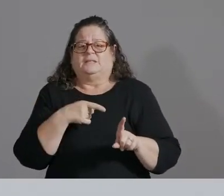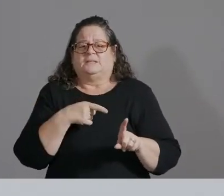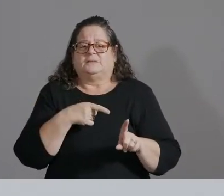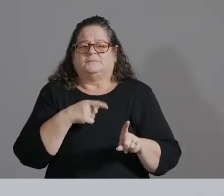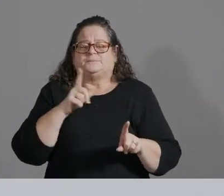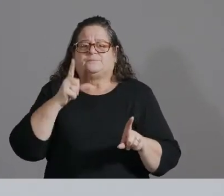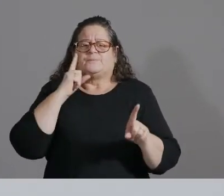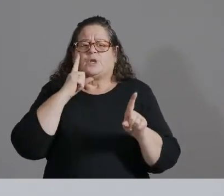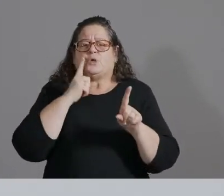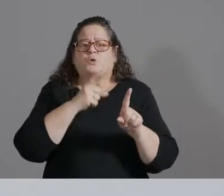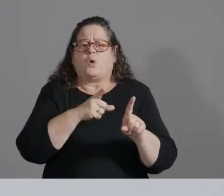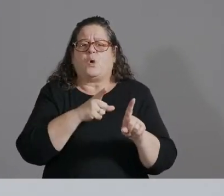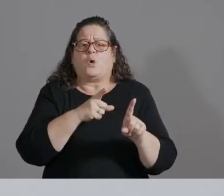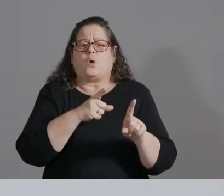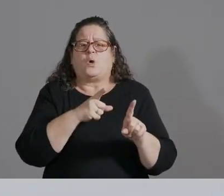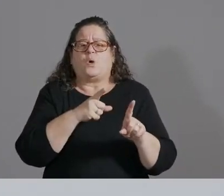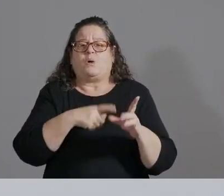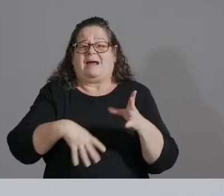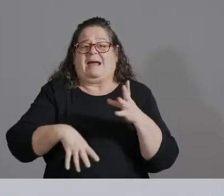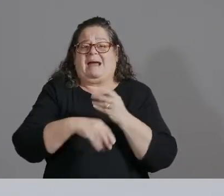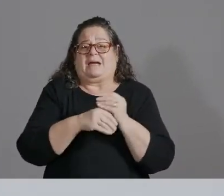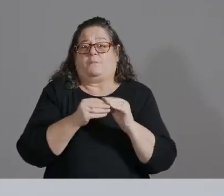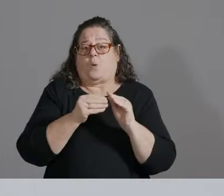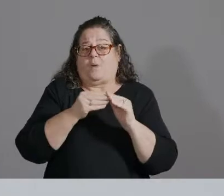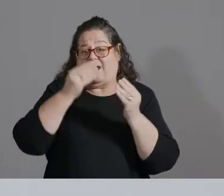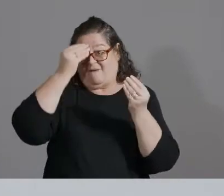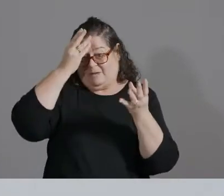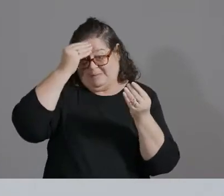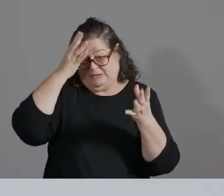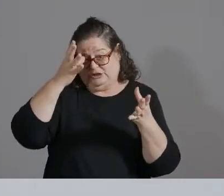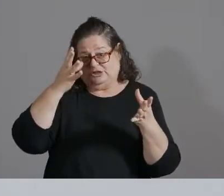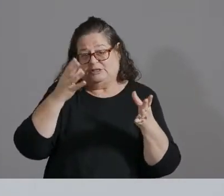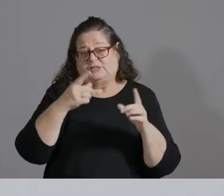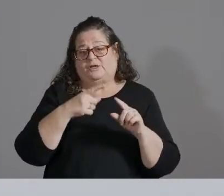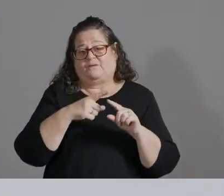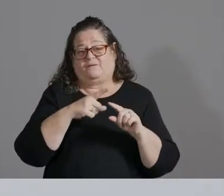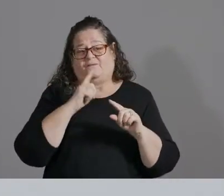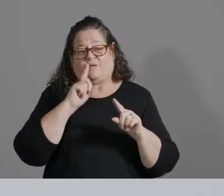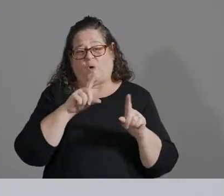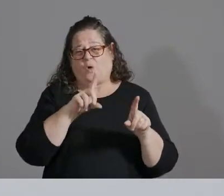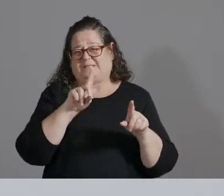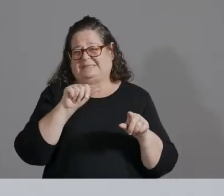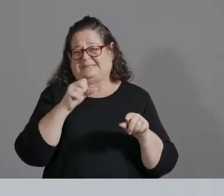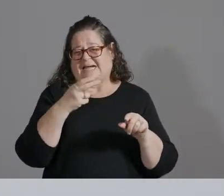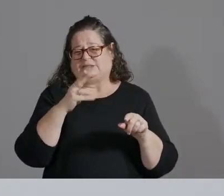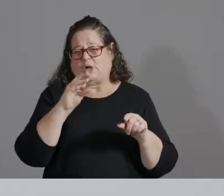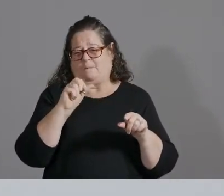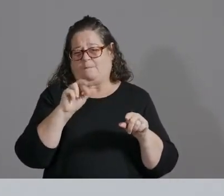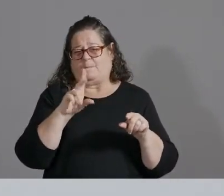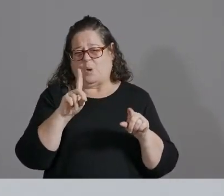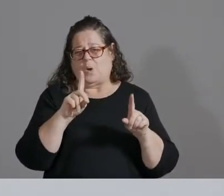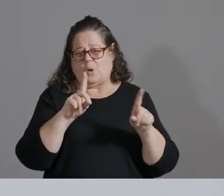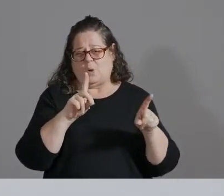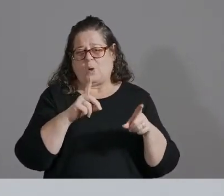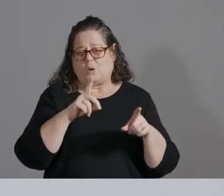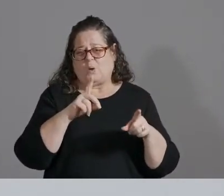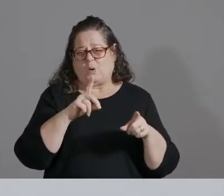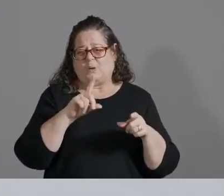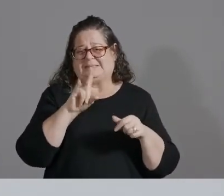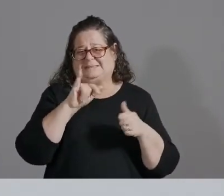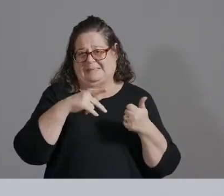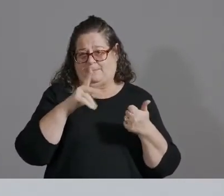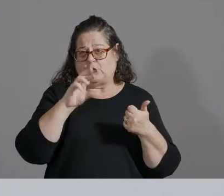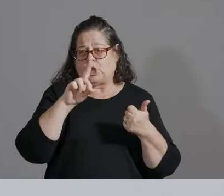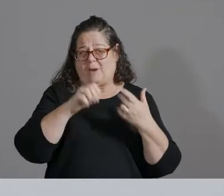extra information topics to the vaccine dashboard. You mentioned zip codes as one of them. I'm curious what else you're planning on adding that we can expect